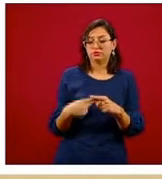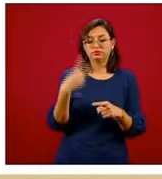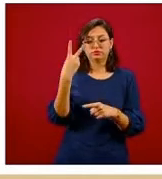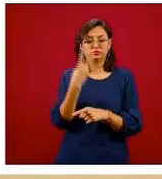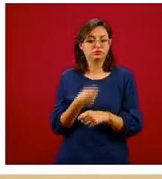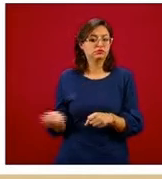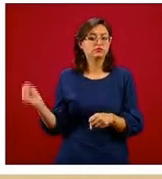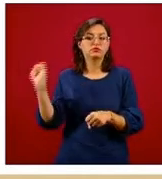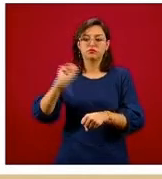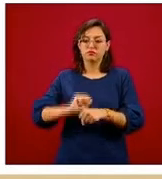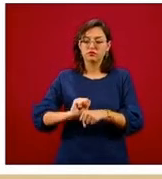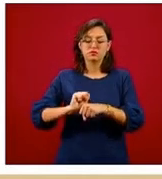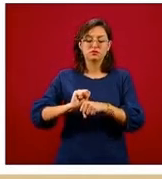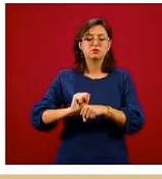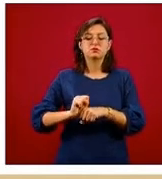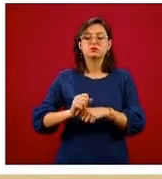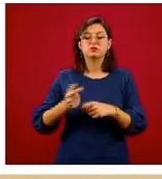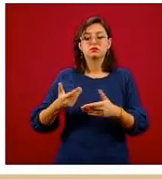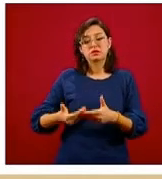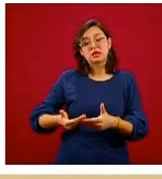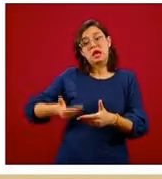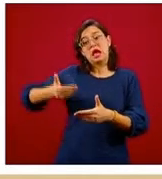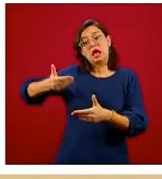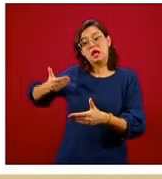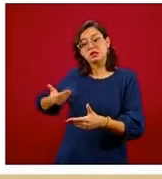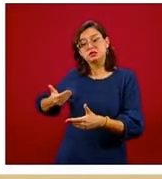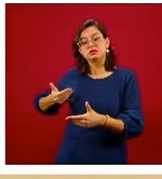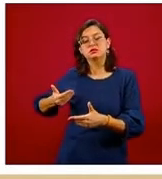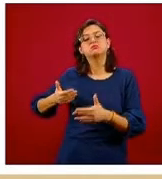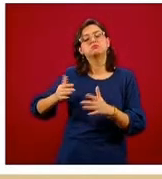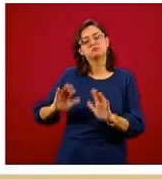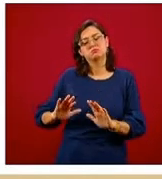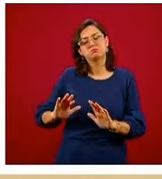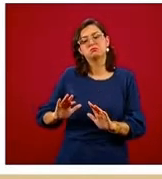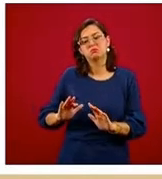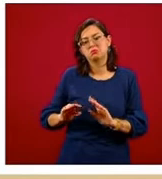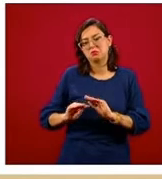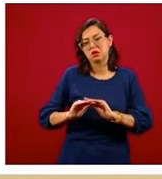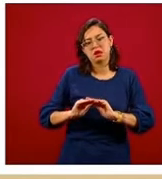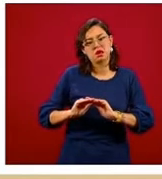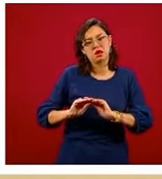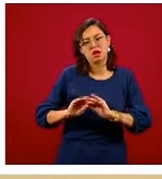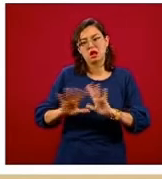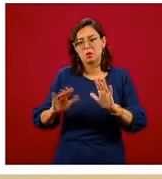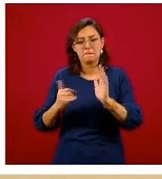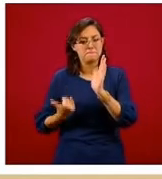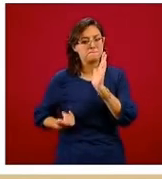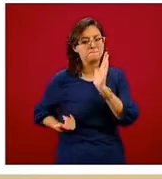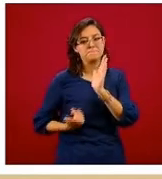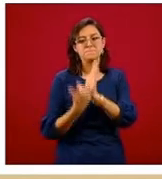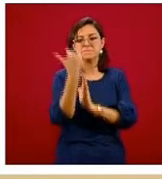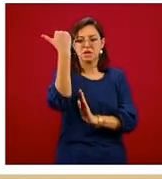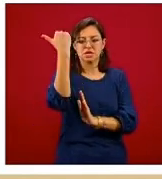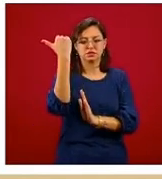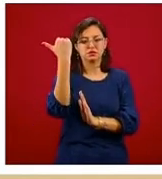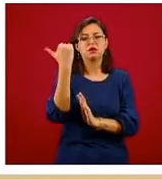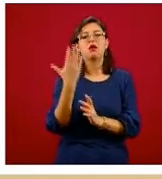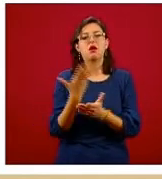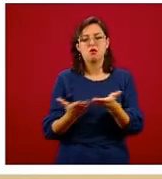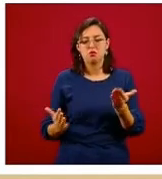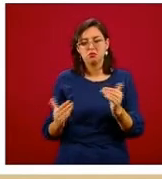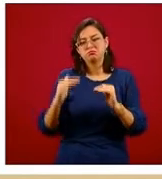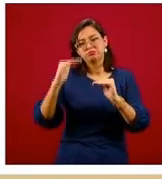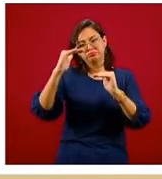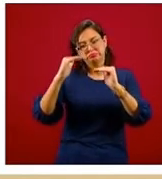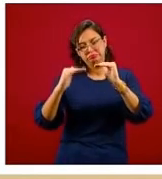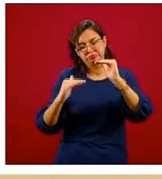or expecting one, at least in these last 2 weeks, not as it would be prior to 1st